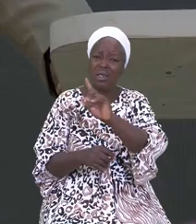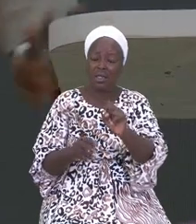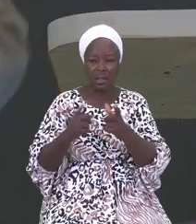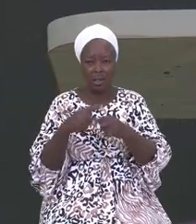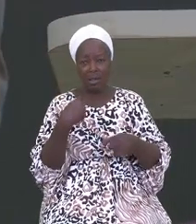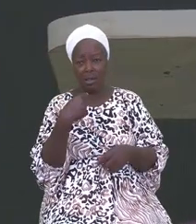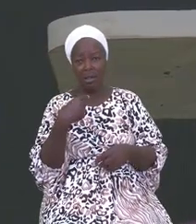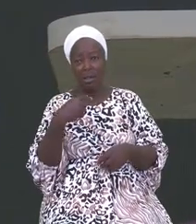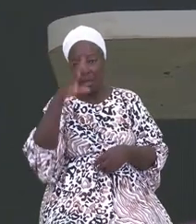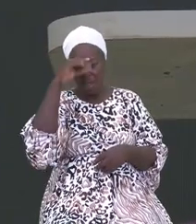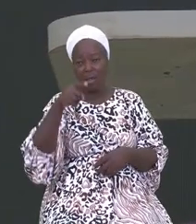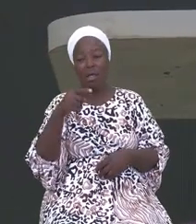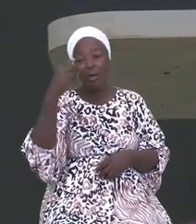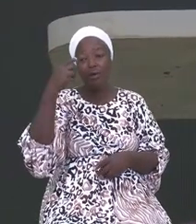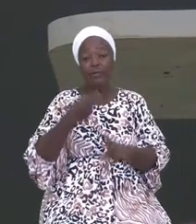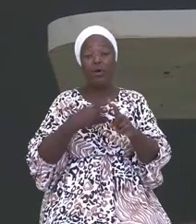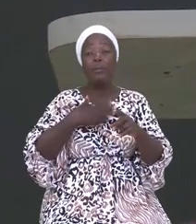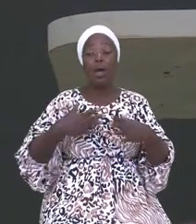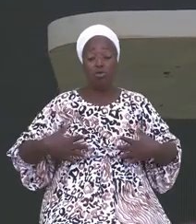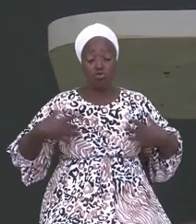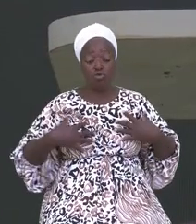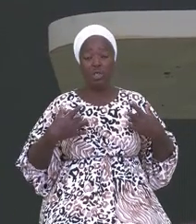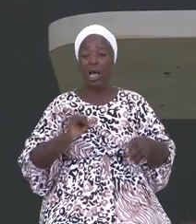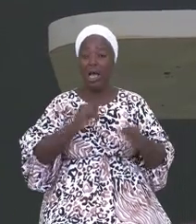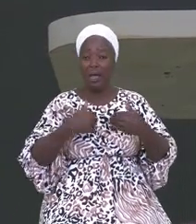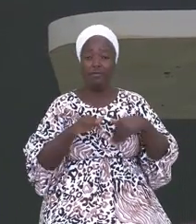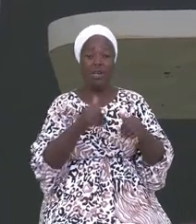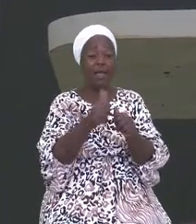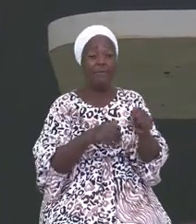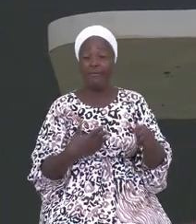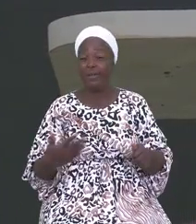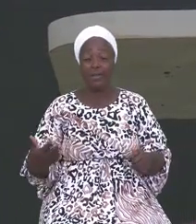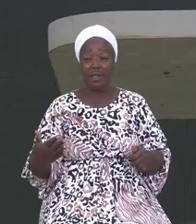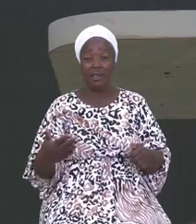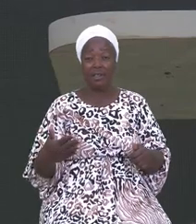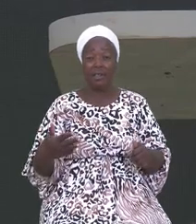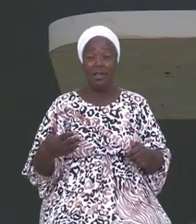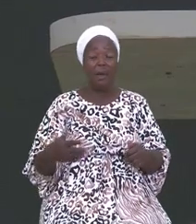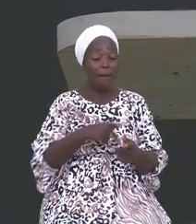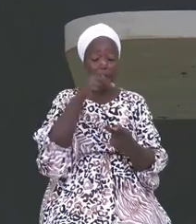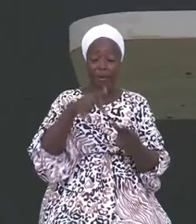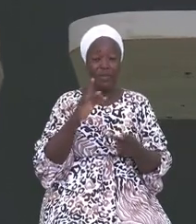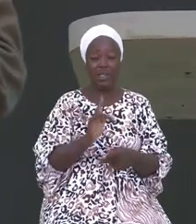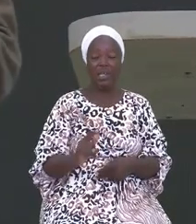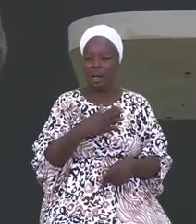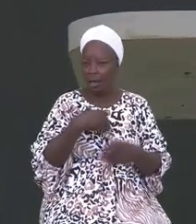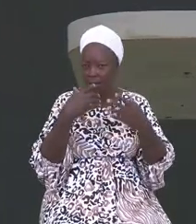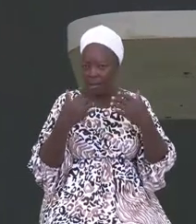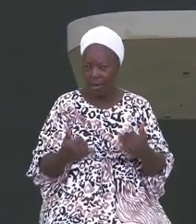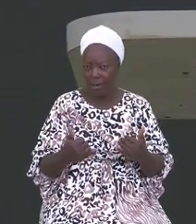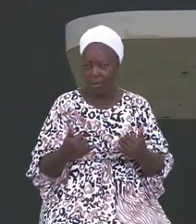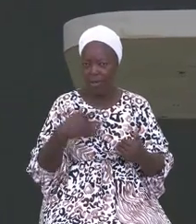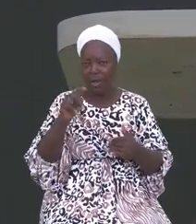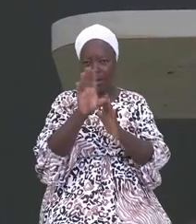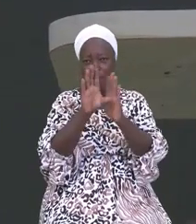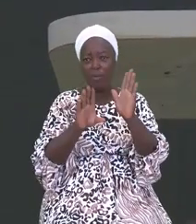said, from my youth, I've done everything perfectly. And now, the